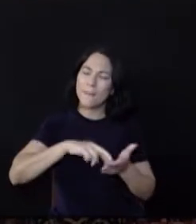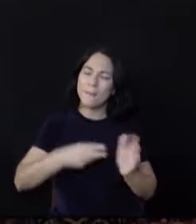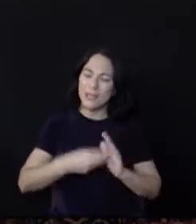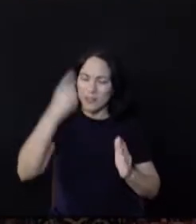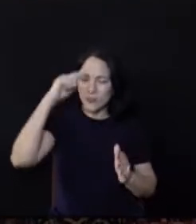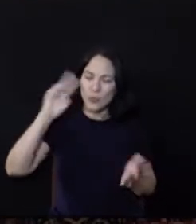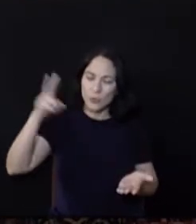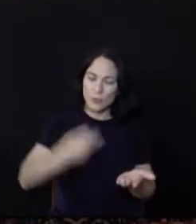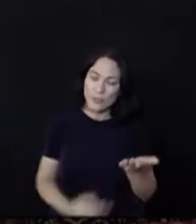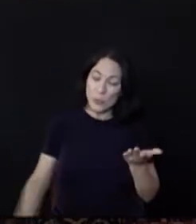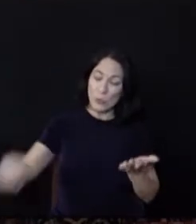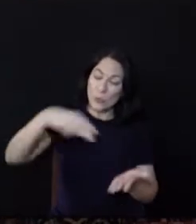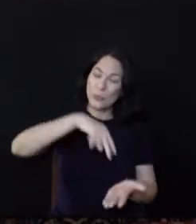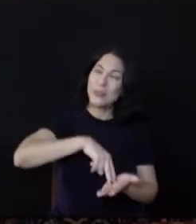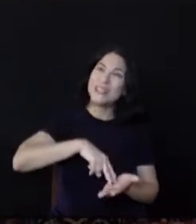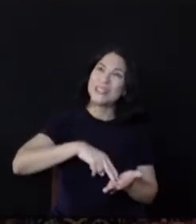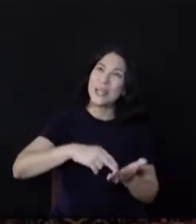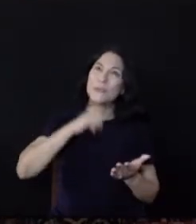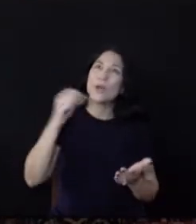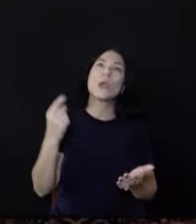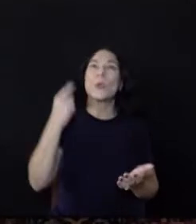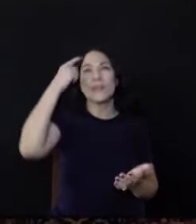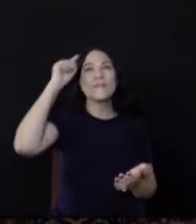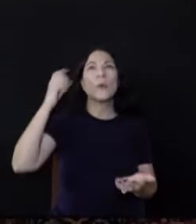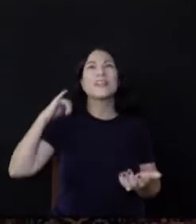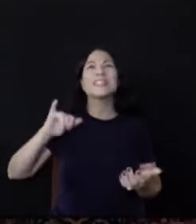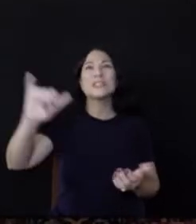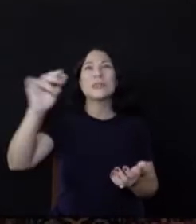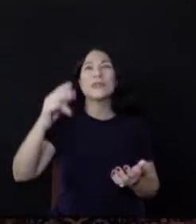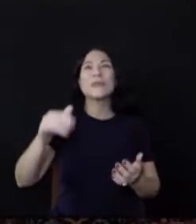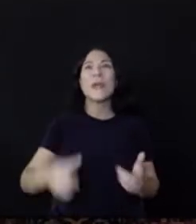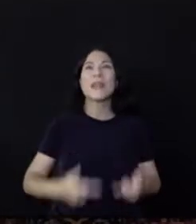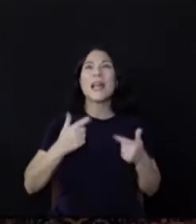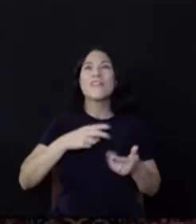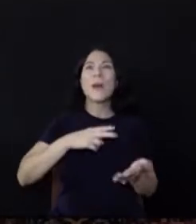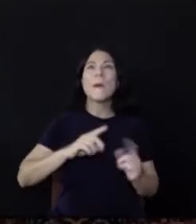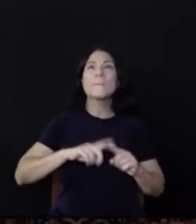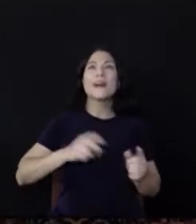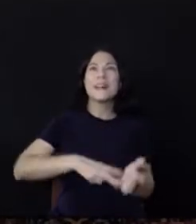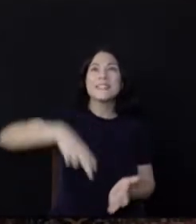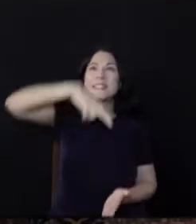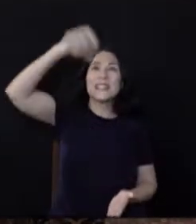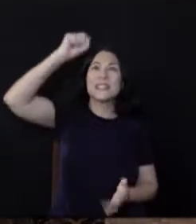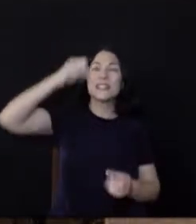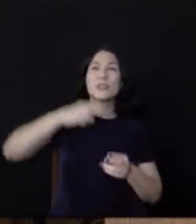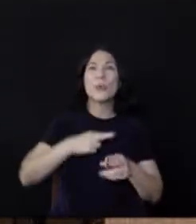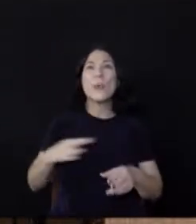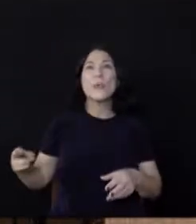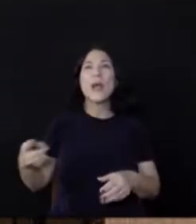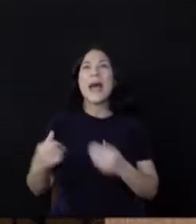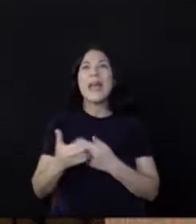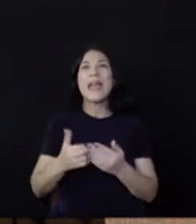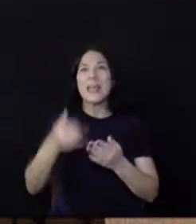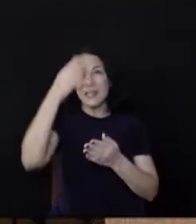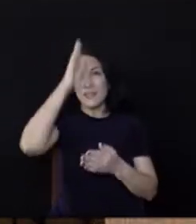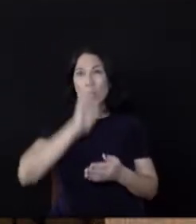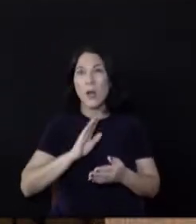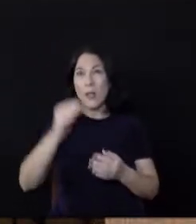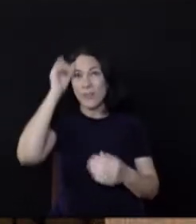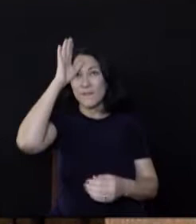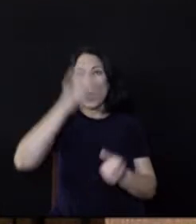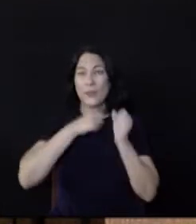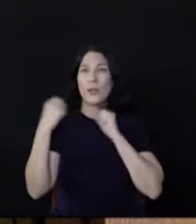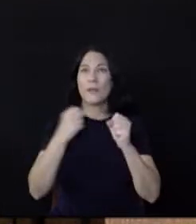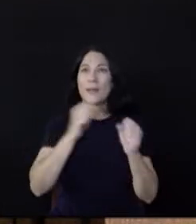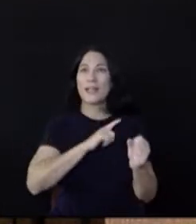up not only to eternal life, but ascended to the right hand of God, the Father Almighty.